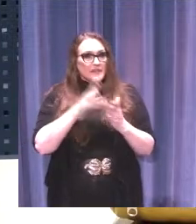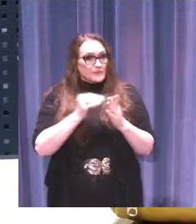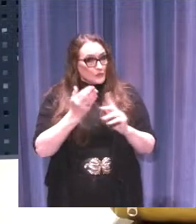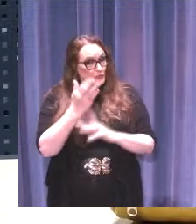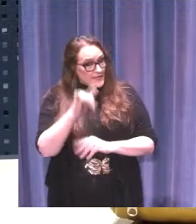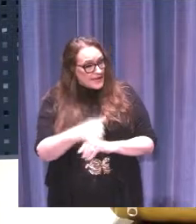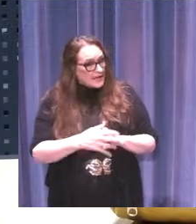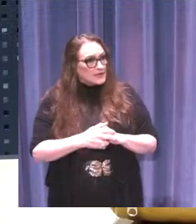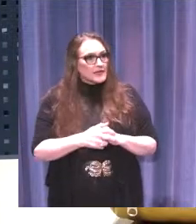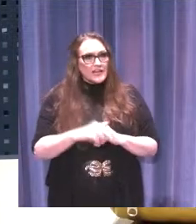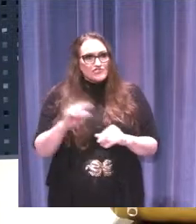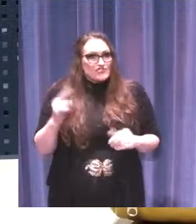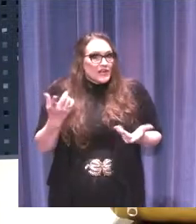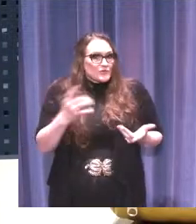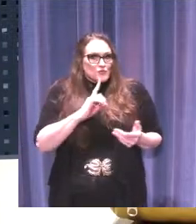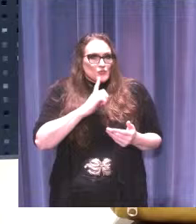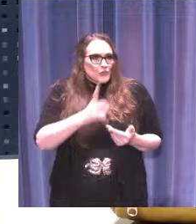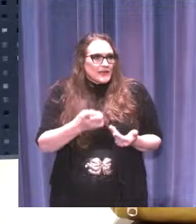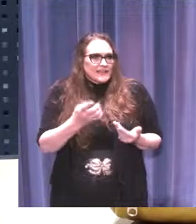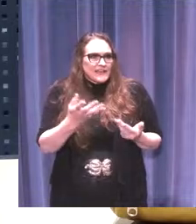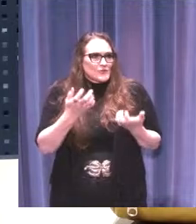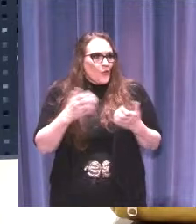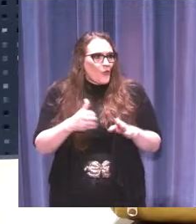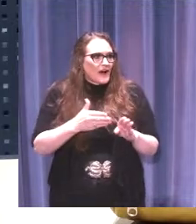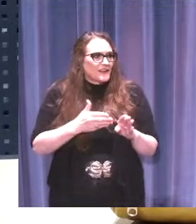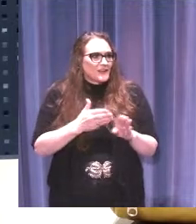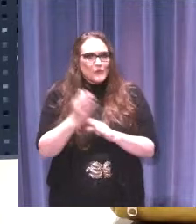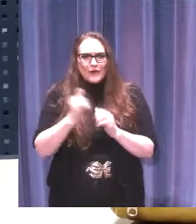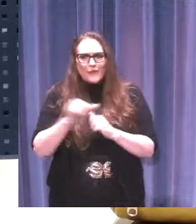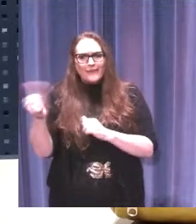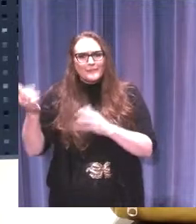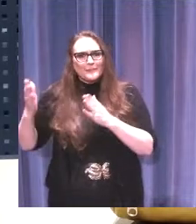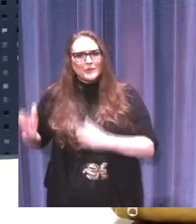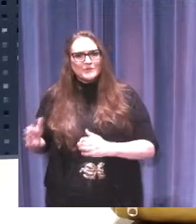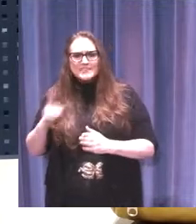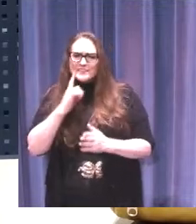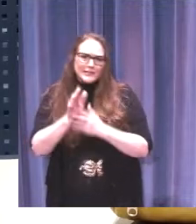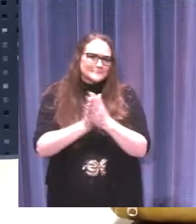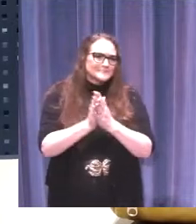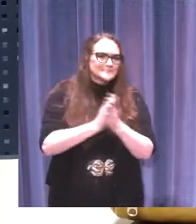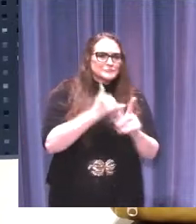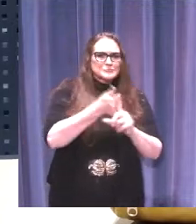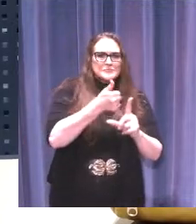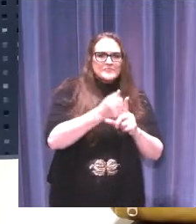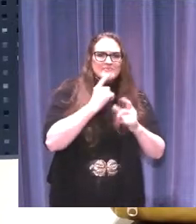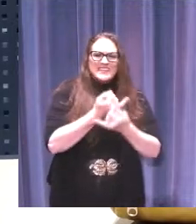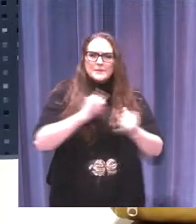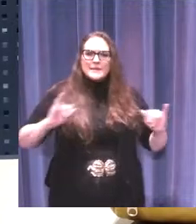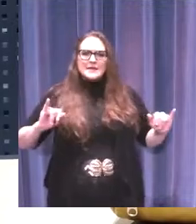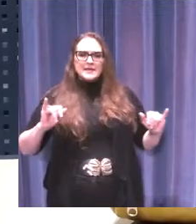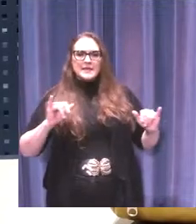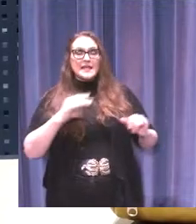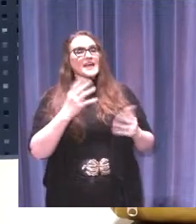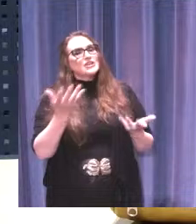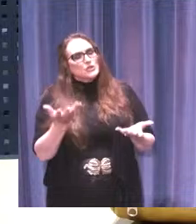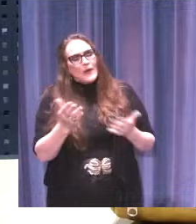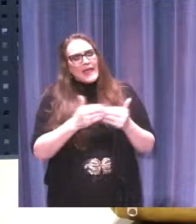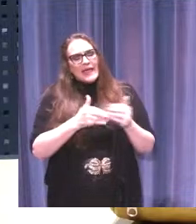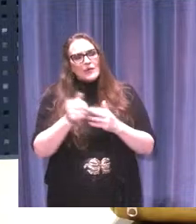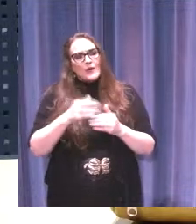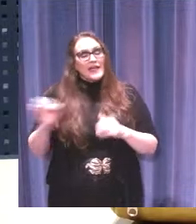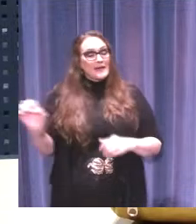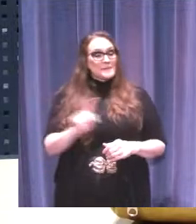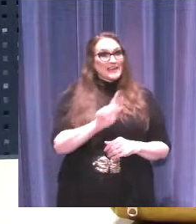that, just really don't want a career with somebody else. They're go-getters who are independent. So anyway, back